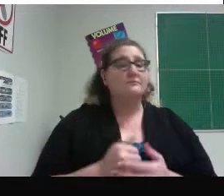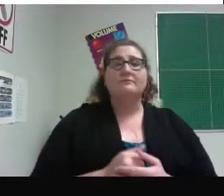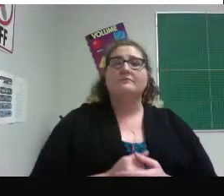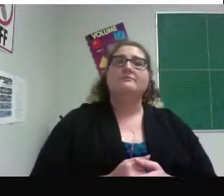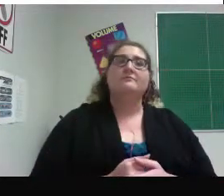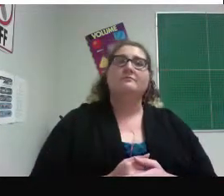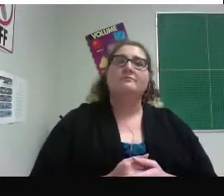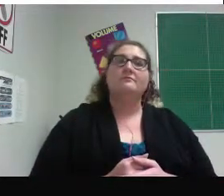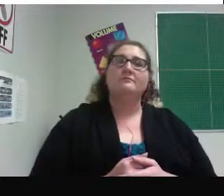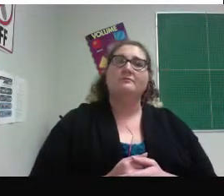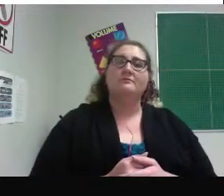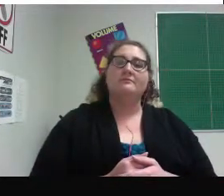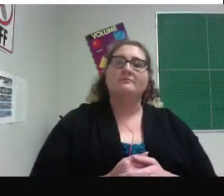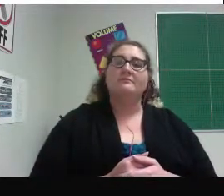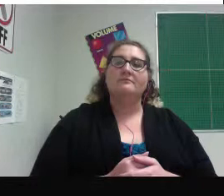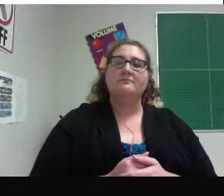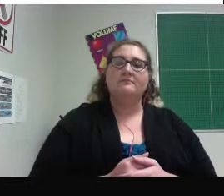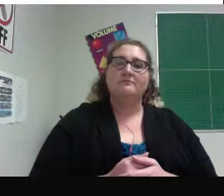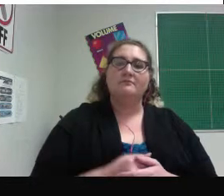third term,